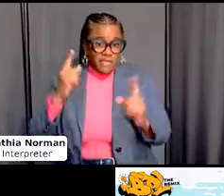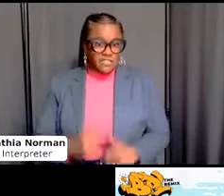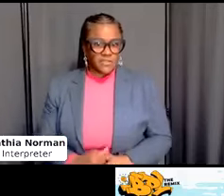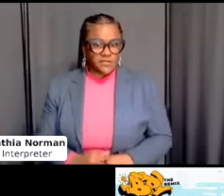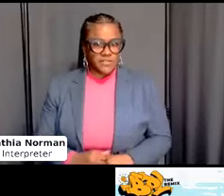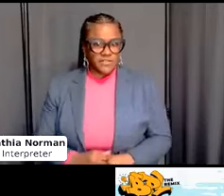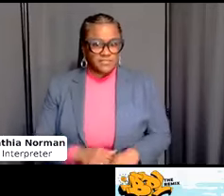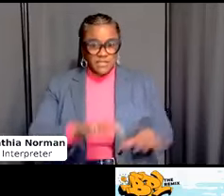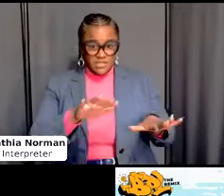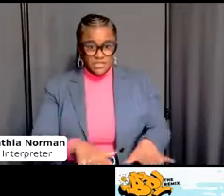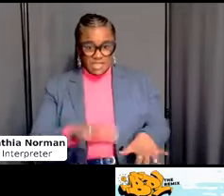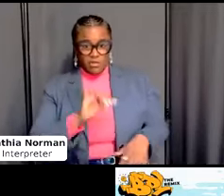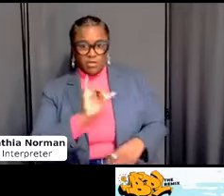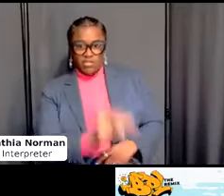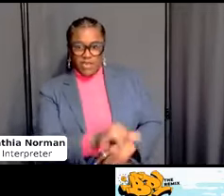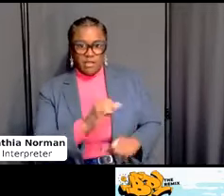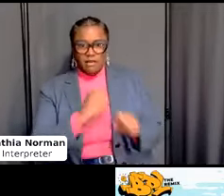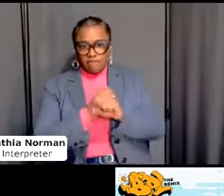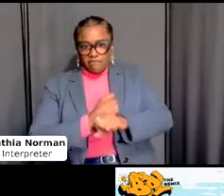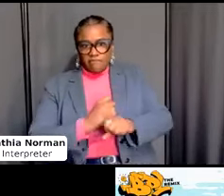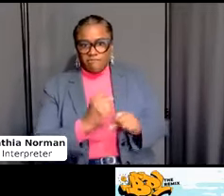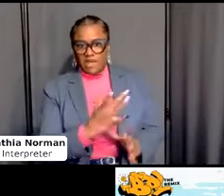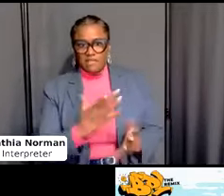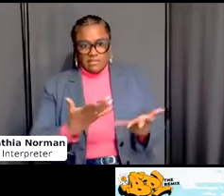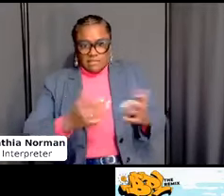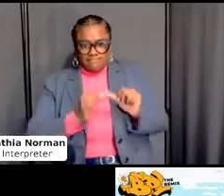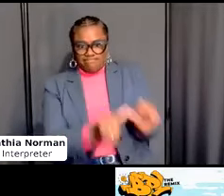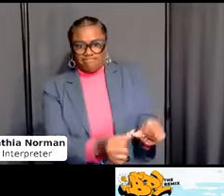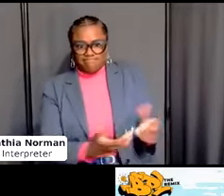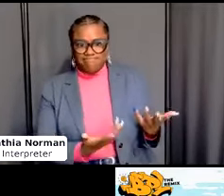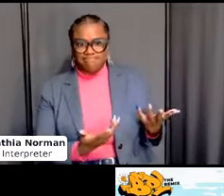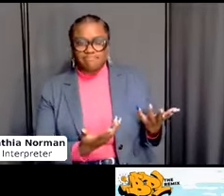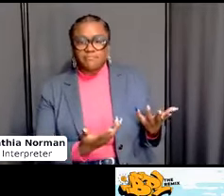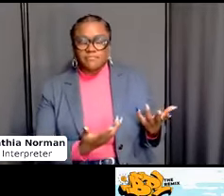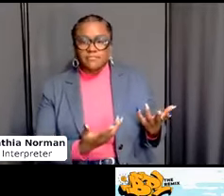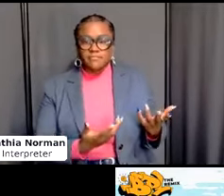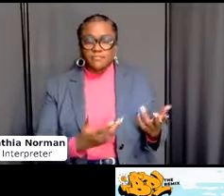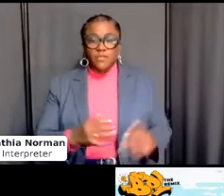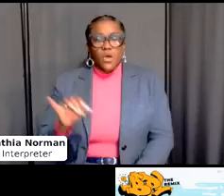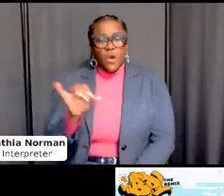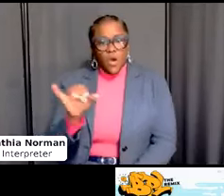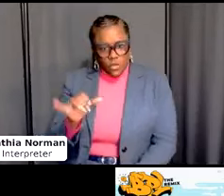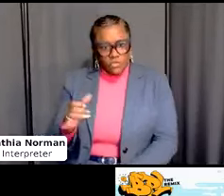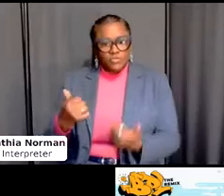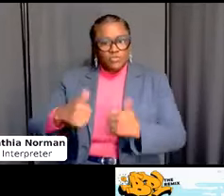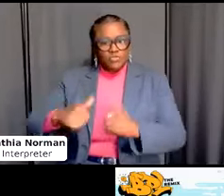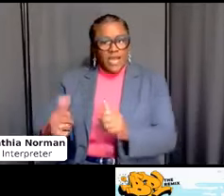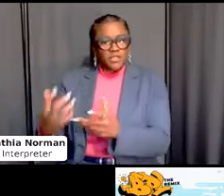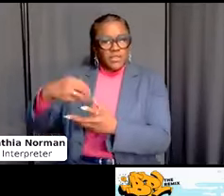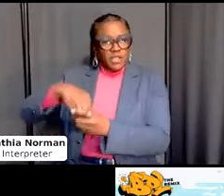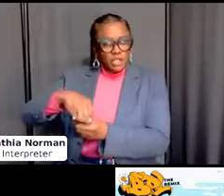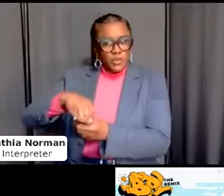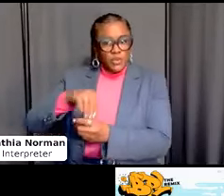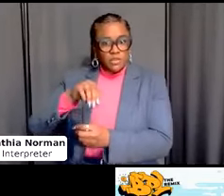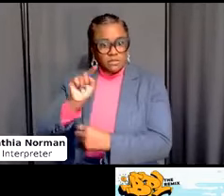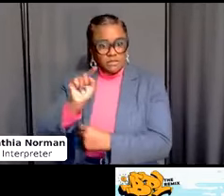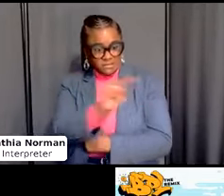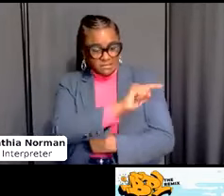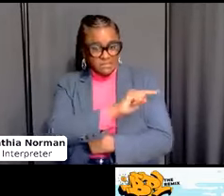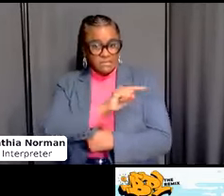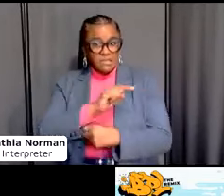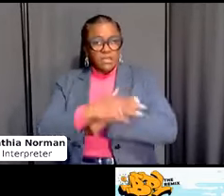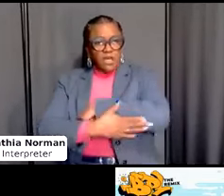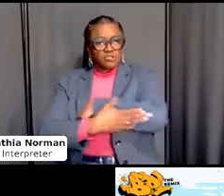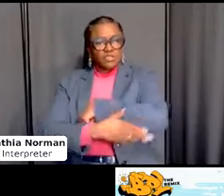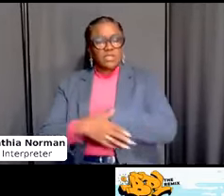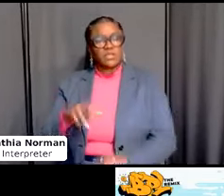settling the violence there, and that also in trying to include the very countries, Uganda and